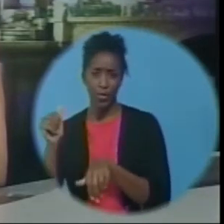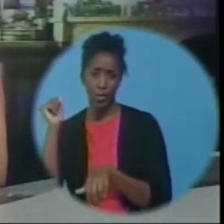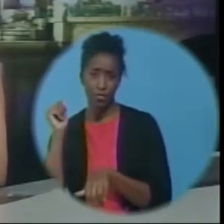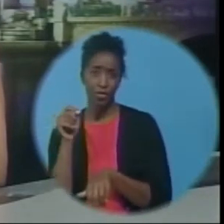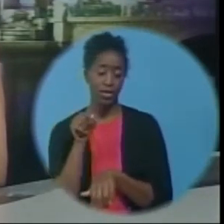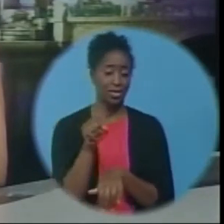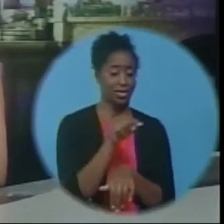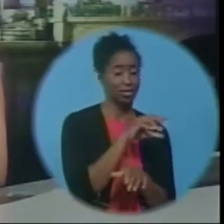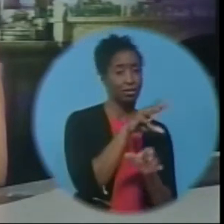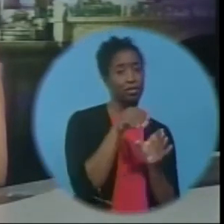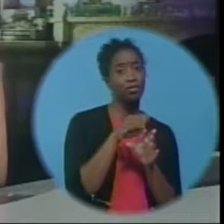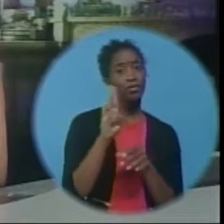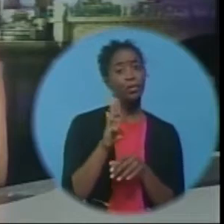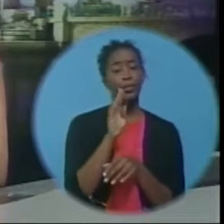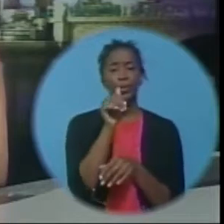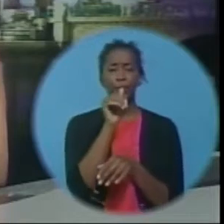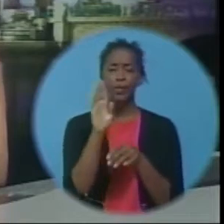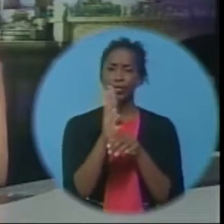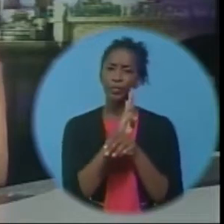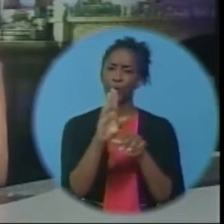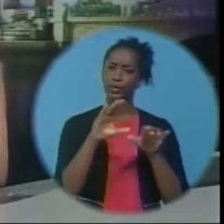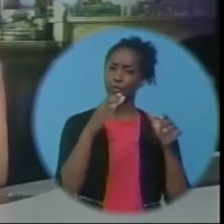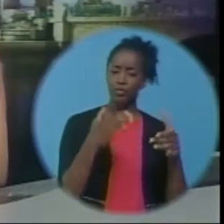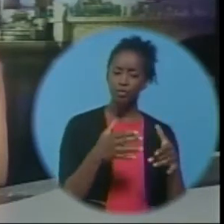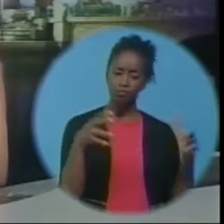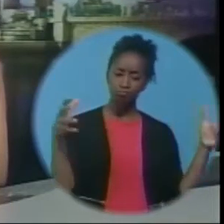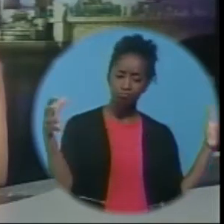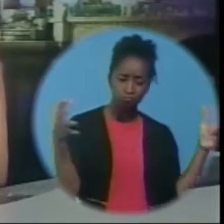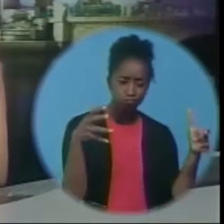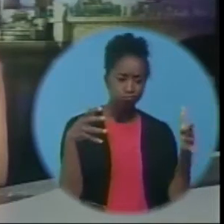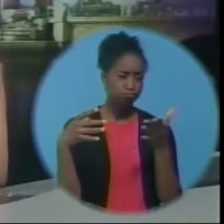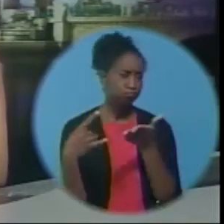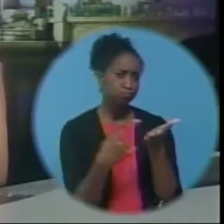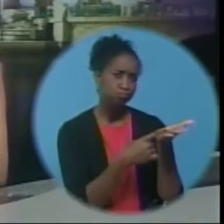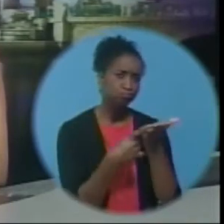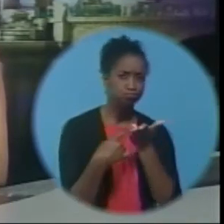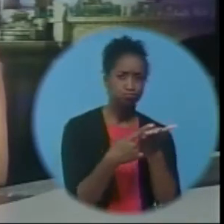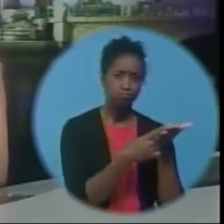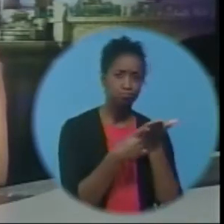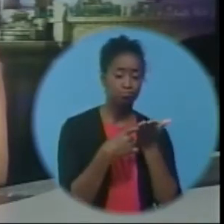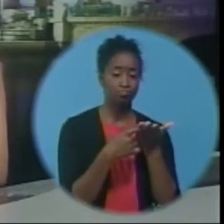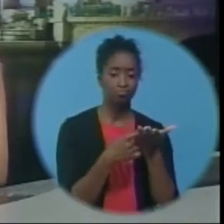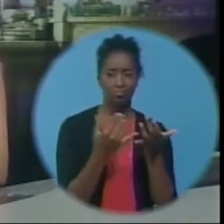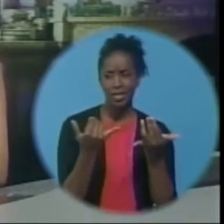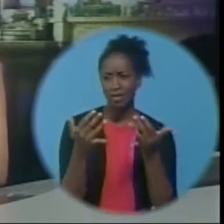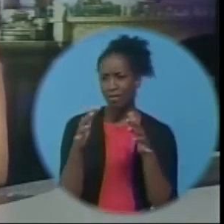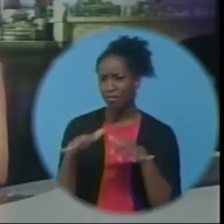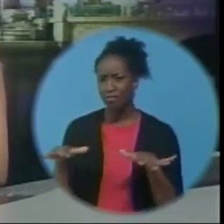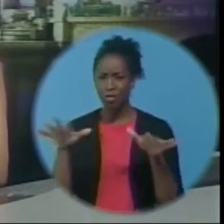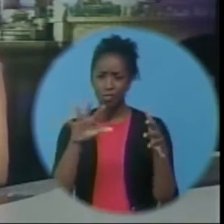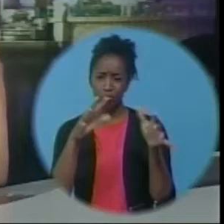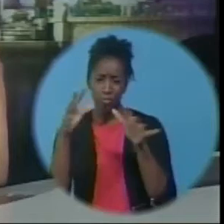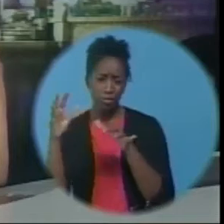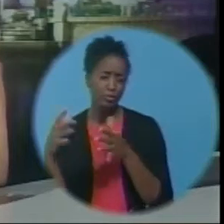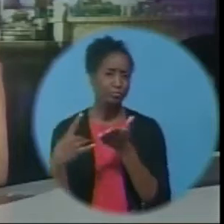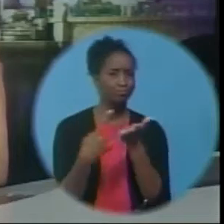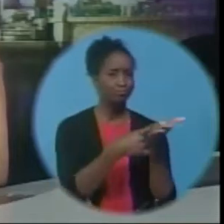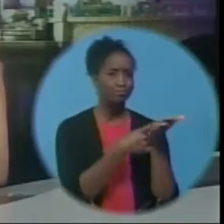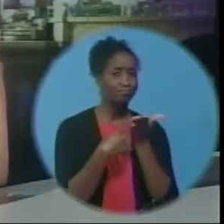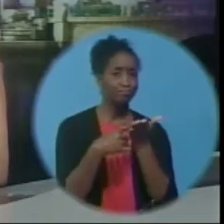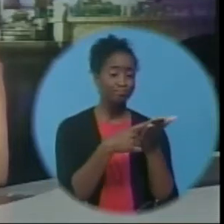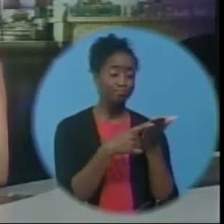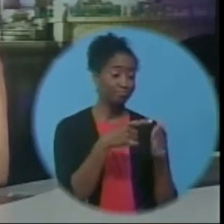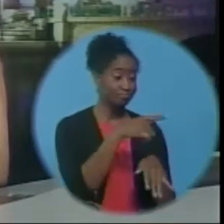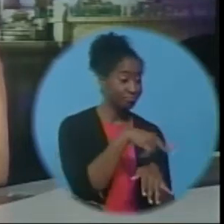Barbados Private Sector Association attended an emergency session discussing the country's current crisis. However, their